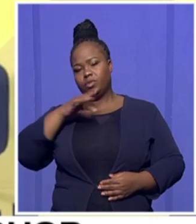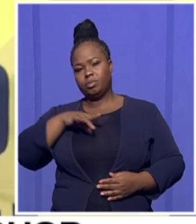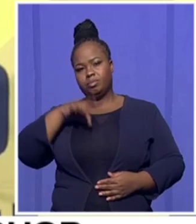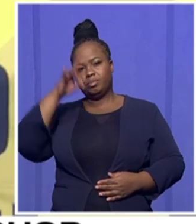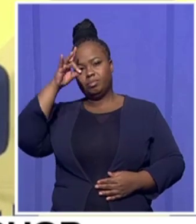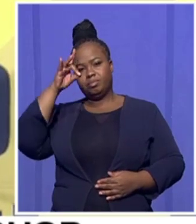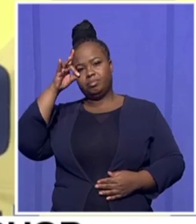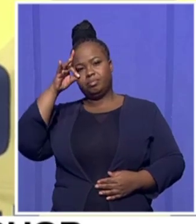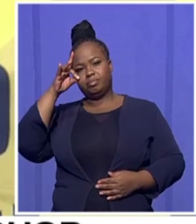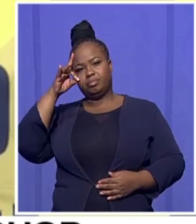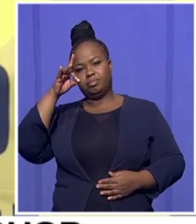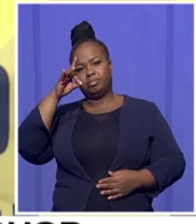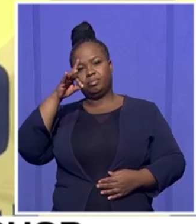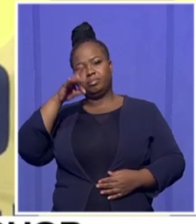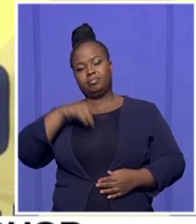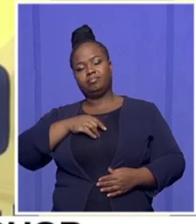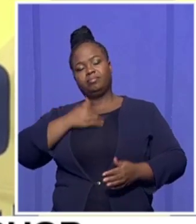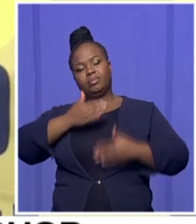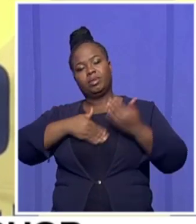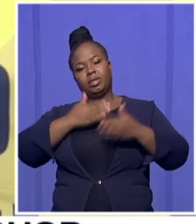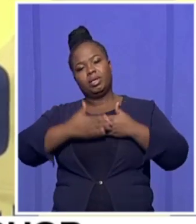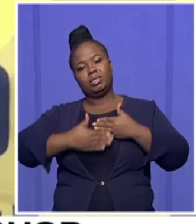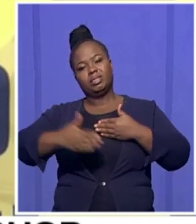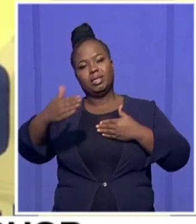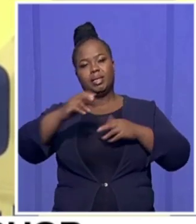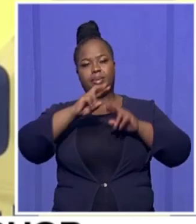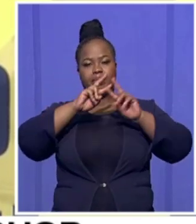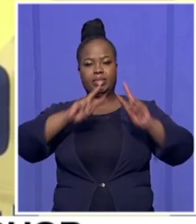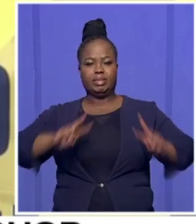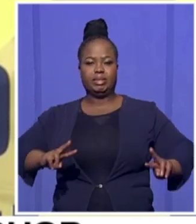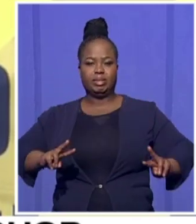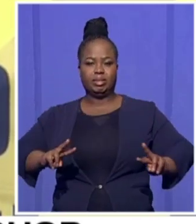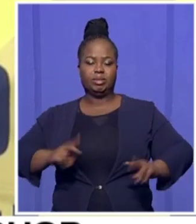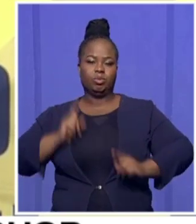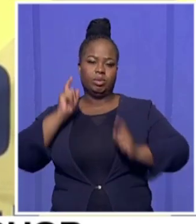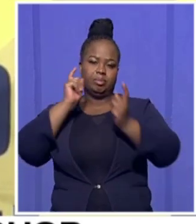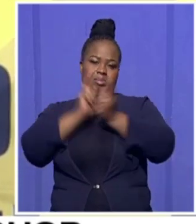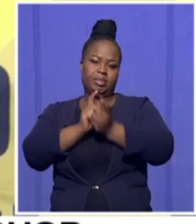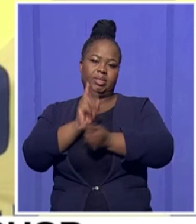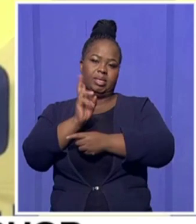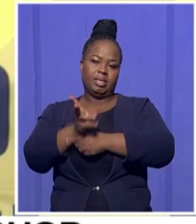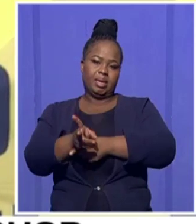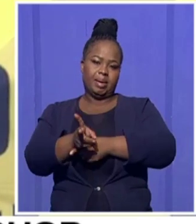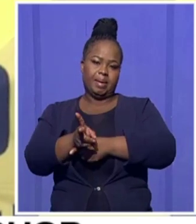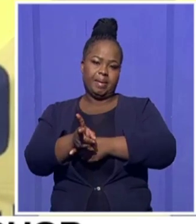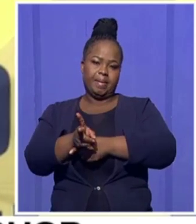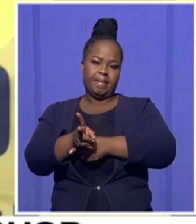rest in eternal peace till we meet again.